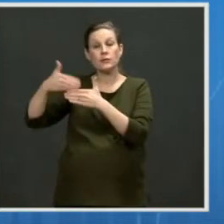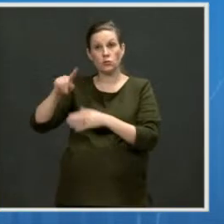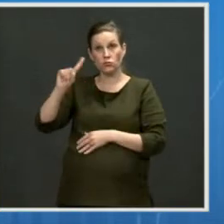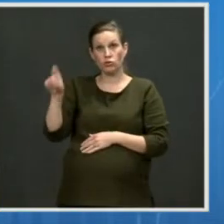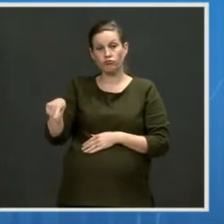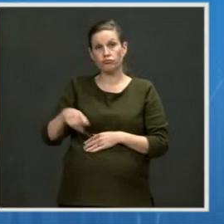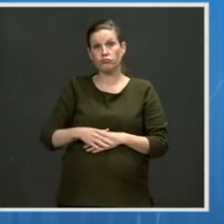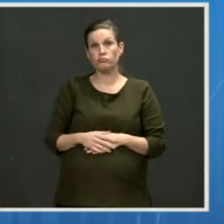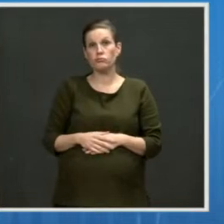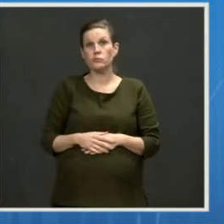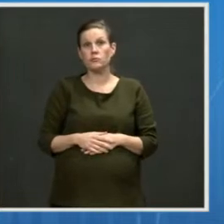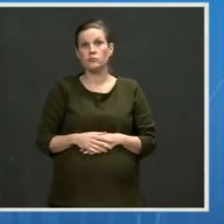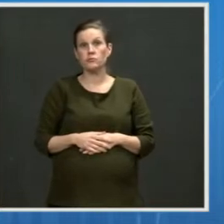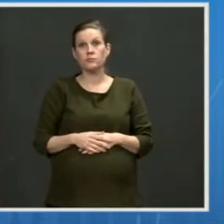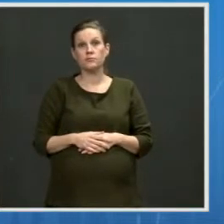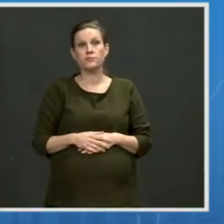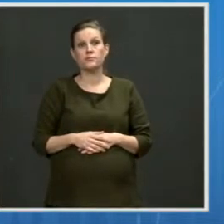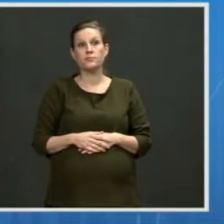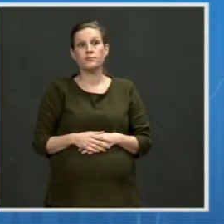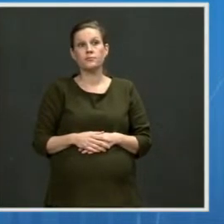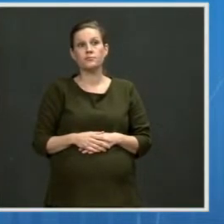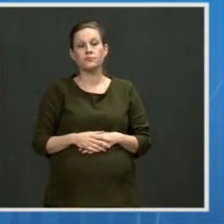Stephanie Baker, Bloomberg.